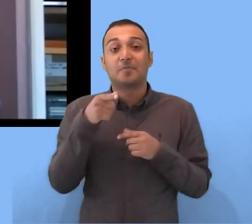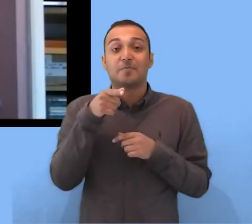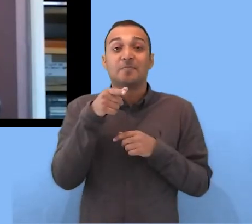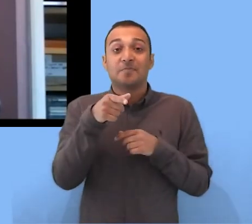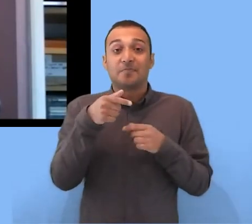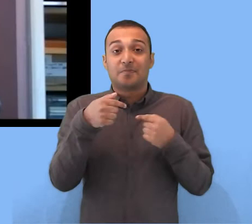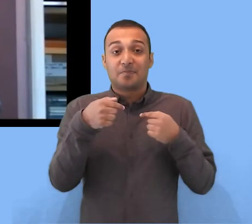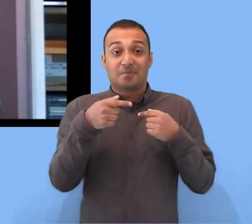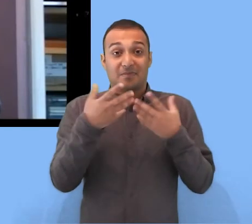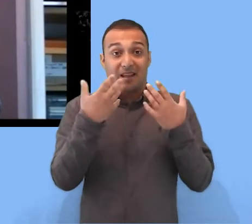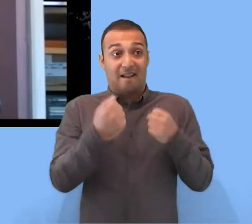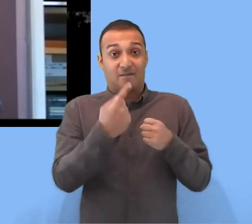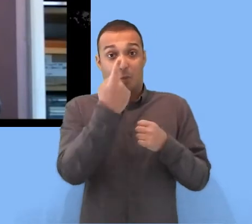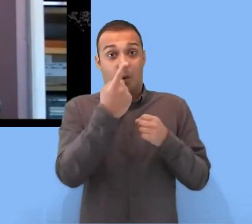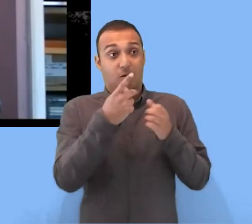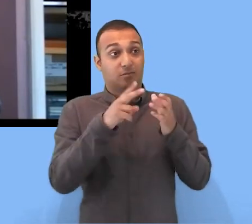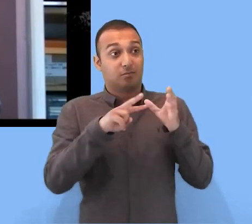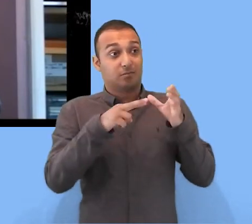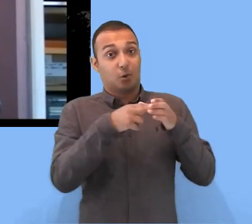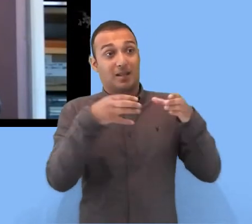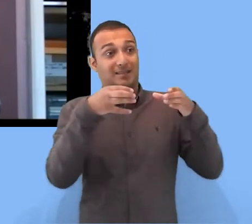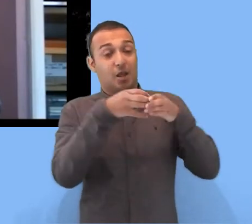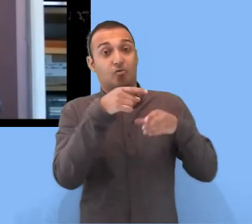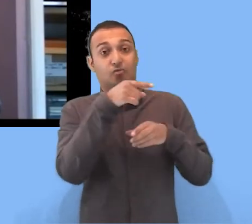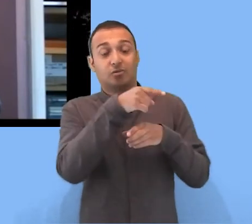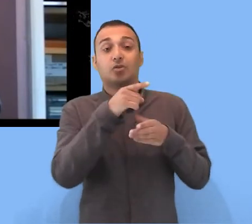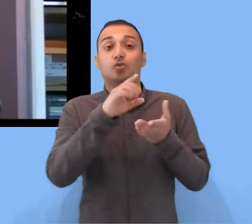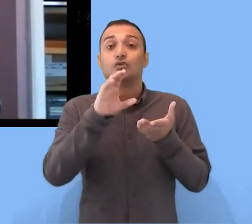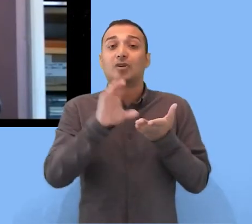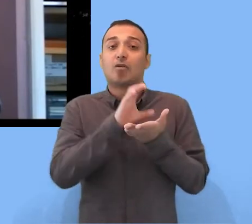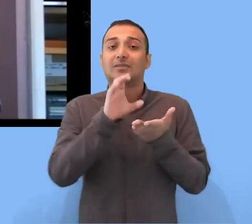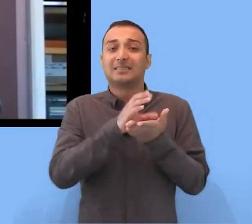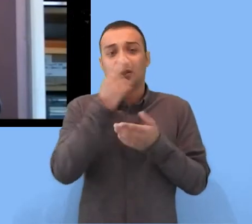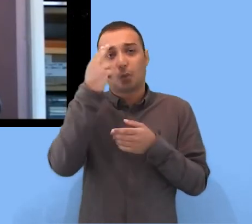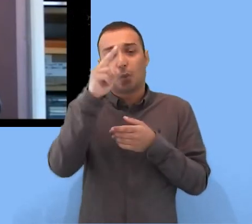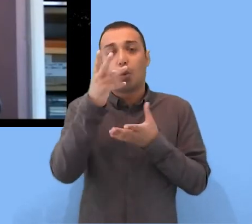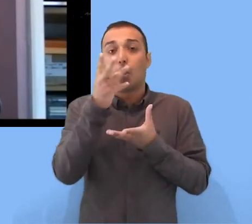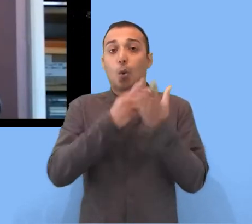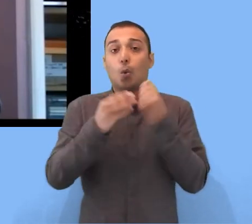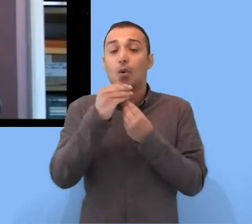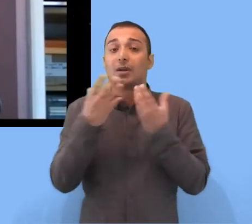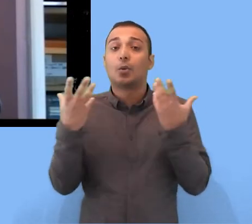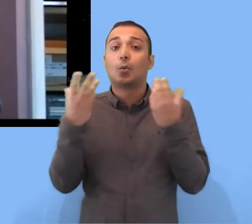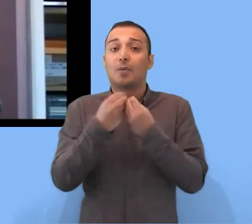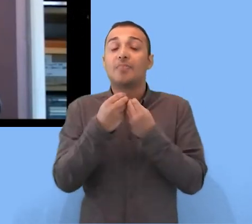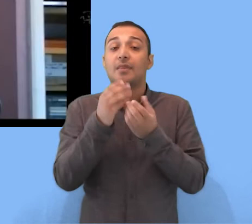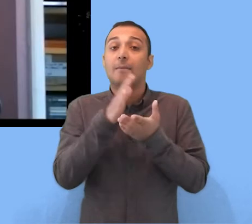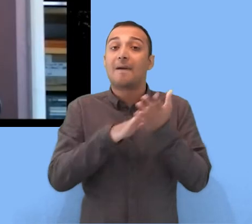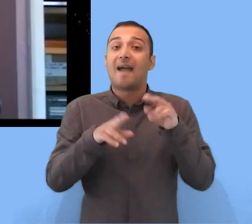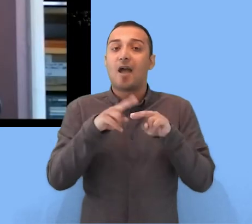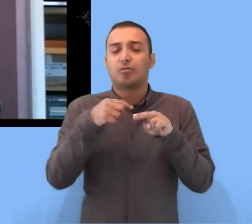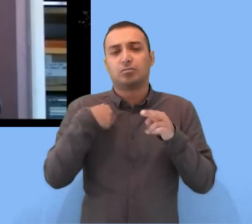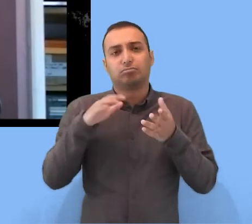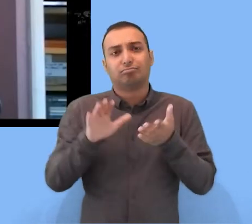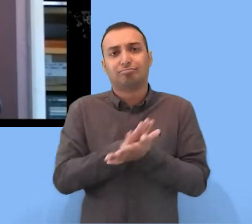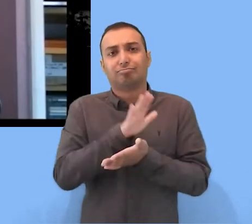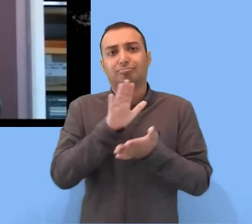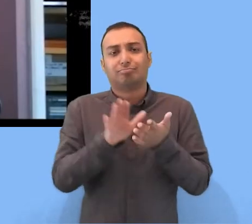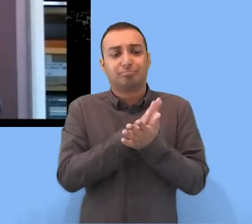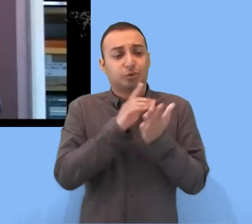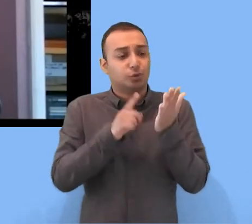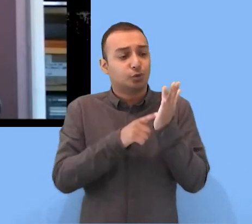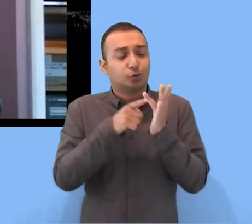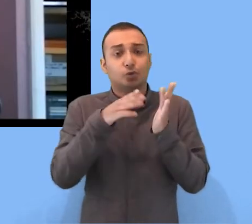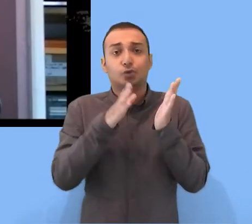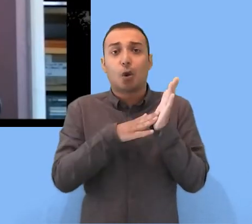An organisation that's working hard in this area is the charity Learning with Parents, and I'm so pleased that Tom Harbour, its CEO,